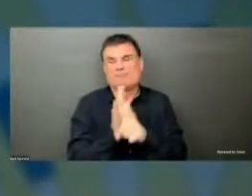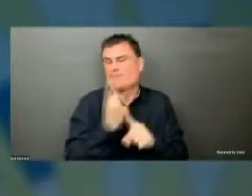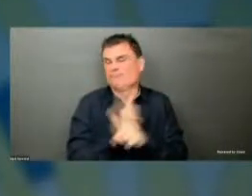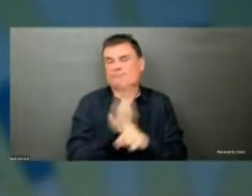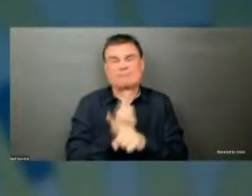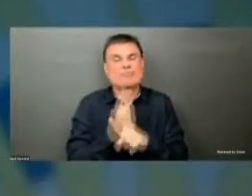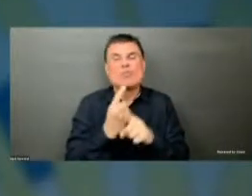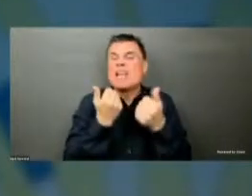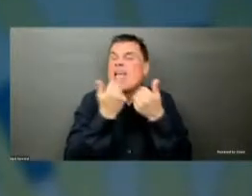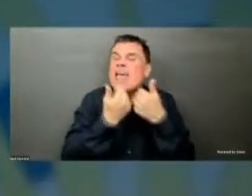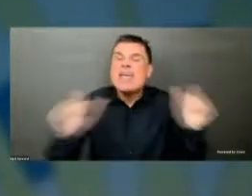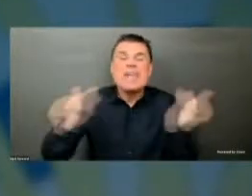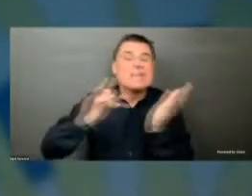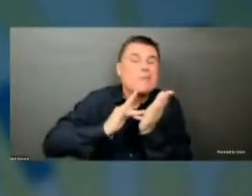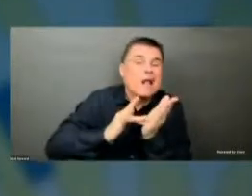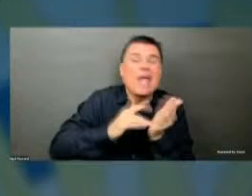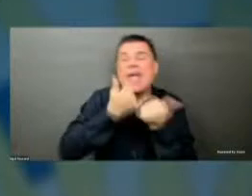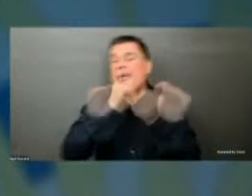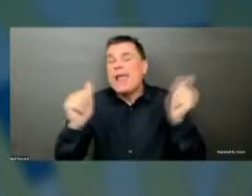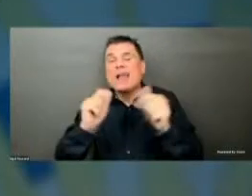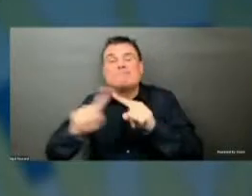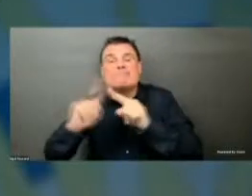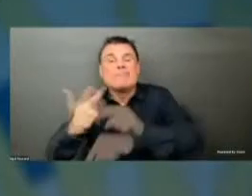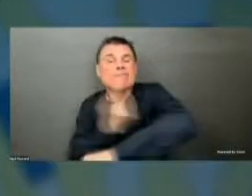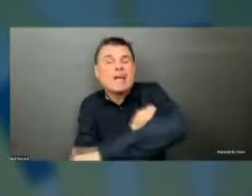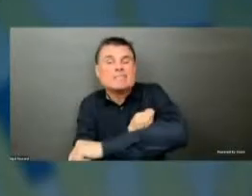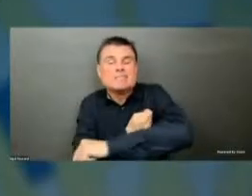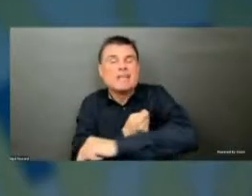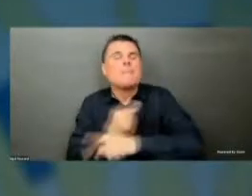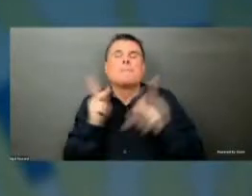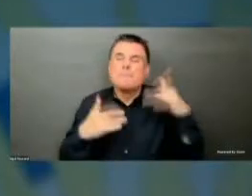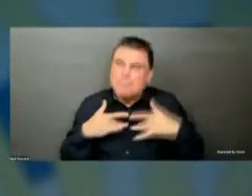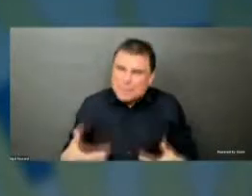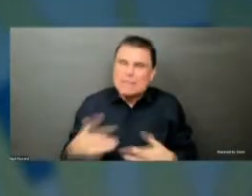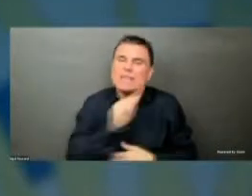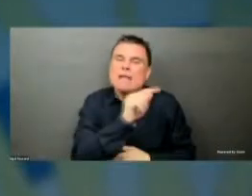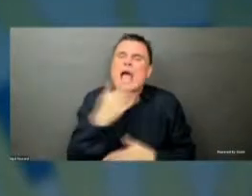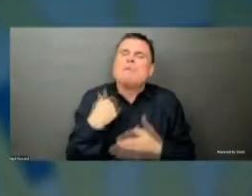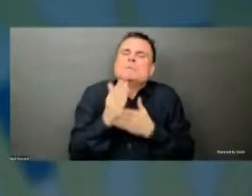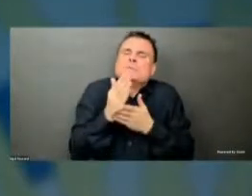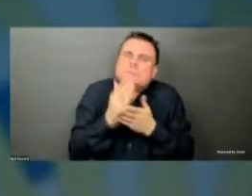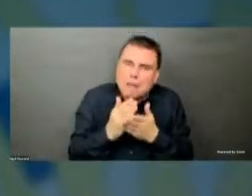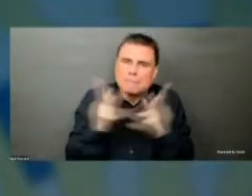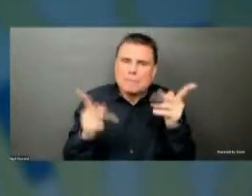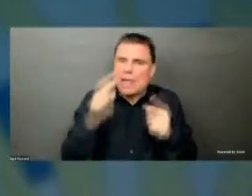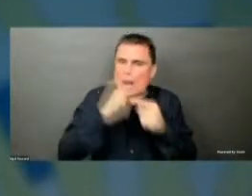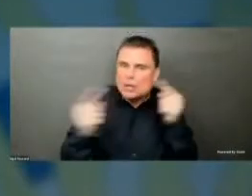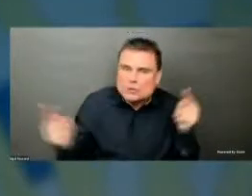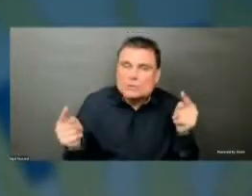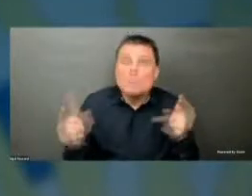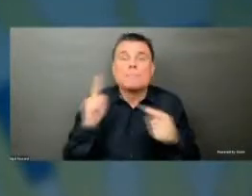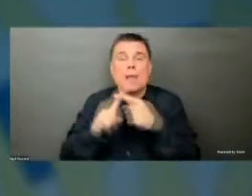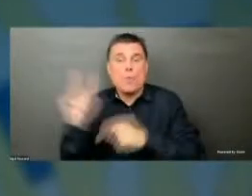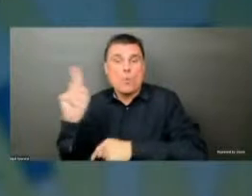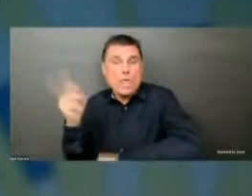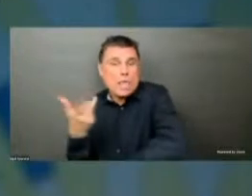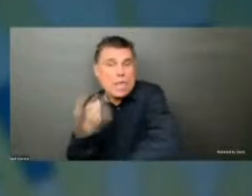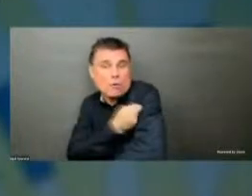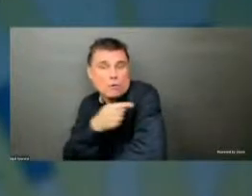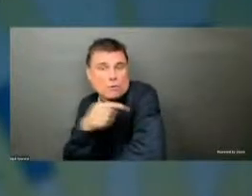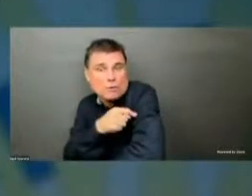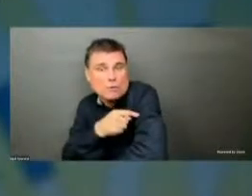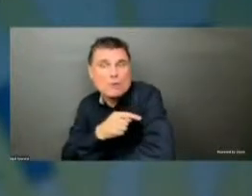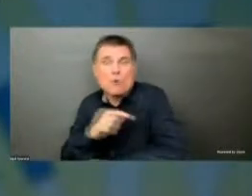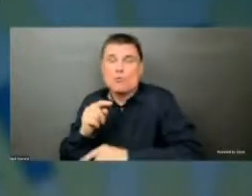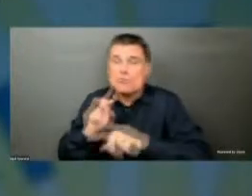of our immunization clinics to make sure that we can detect and care for people who have this type of reactions and treat them. And so